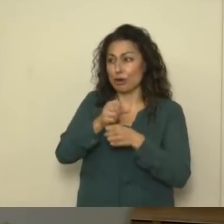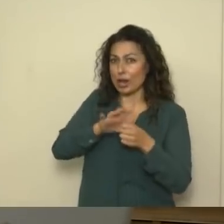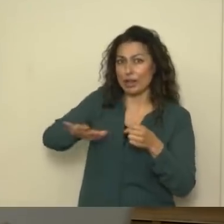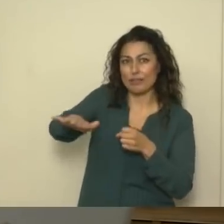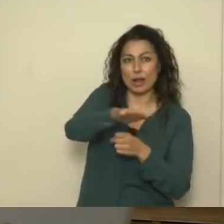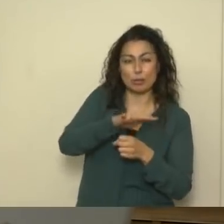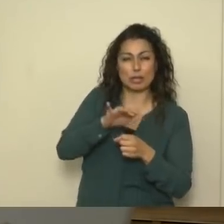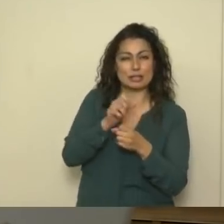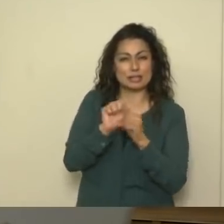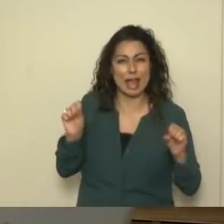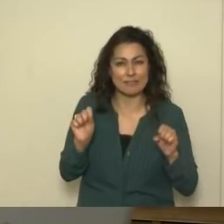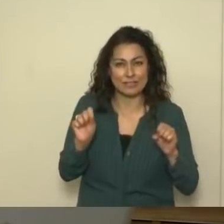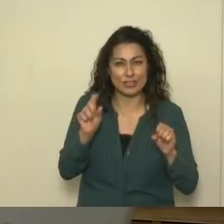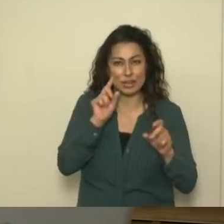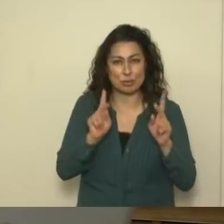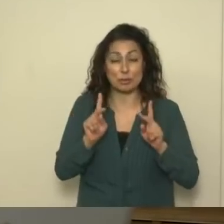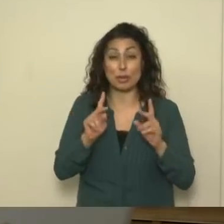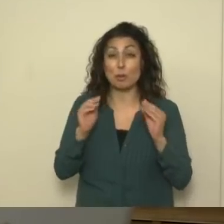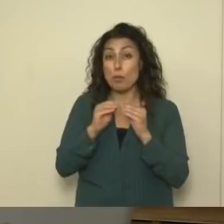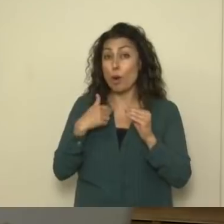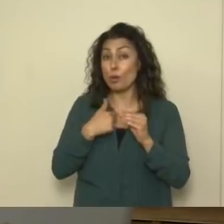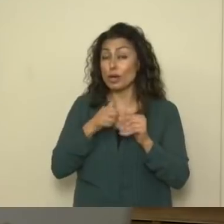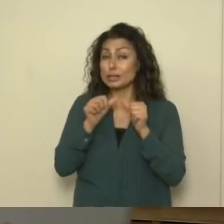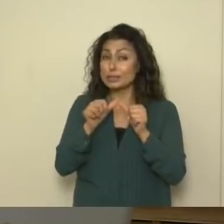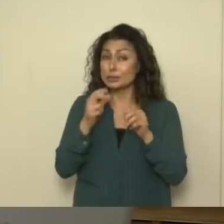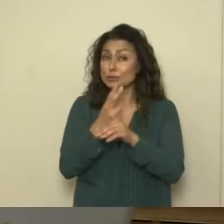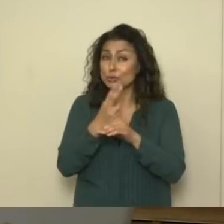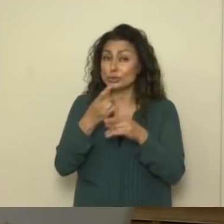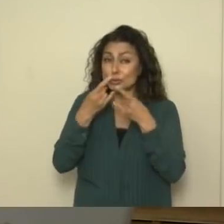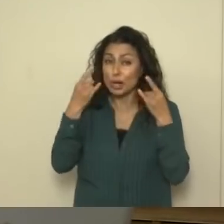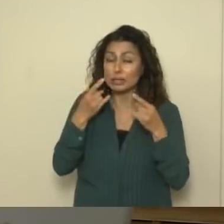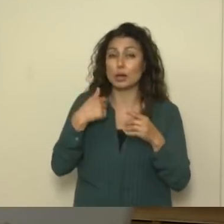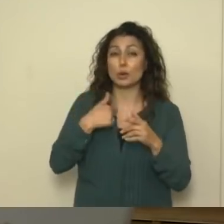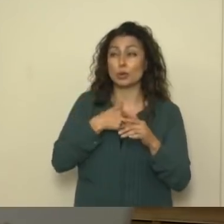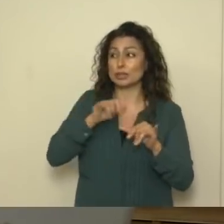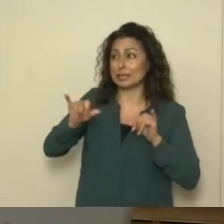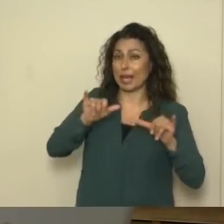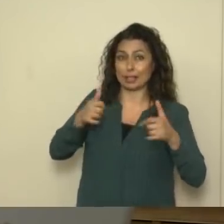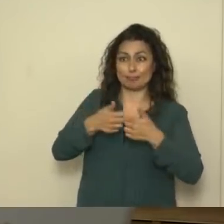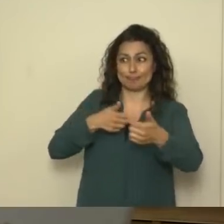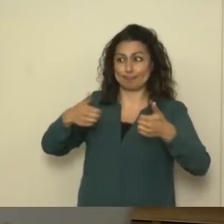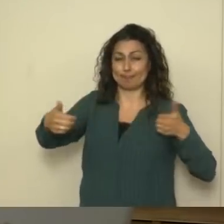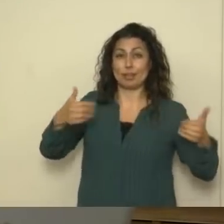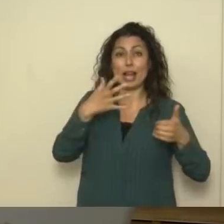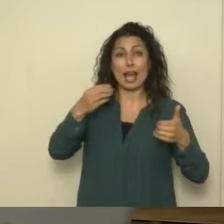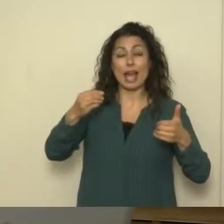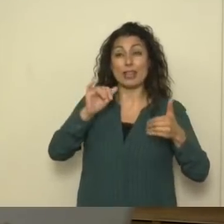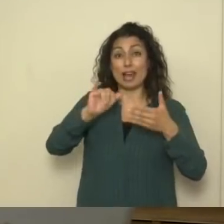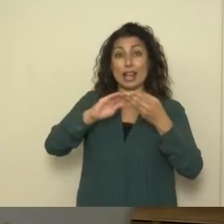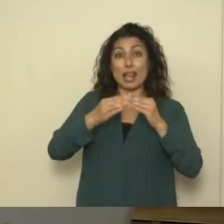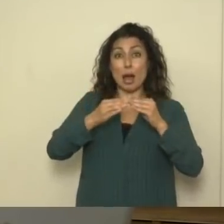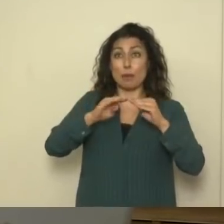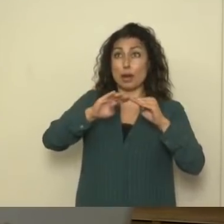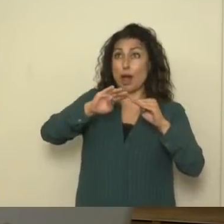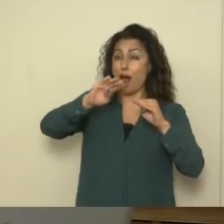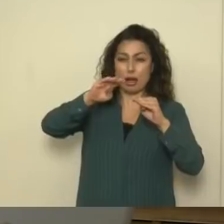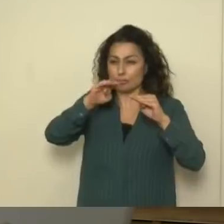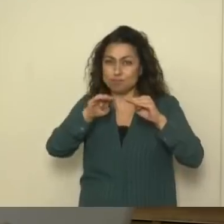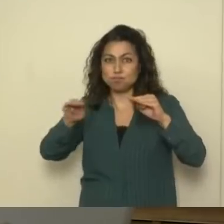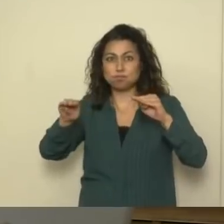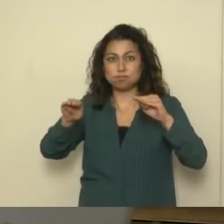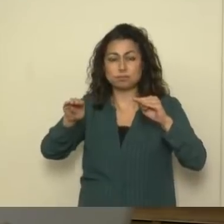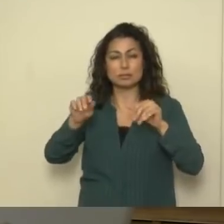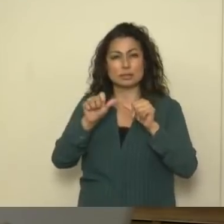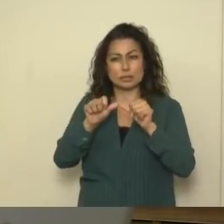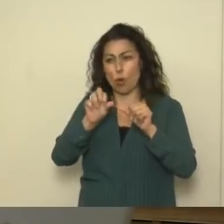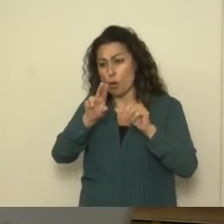are safe. And the more we wear our masks, the more we socially distance, the more we flatten the curve and knock the curve down on this thing, as the governor and